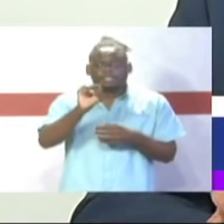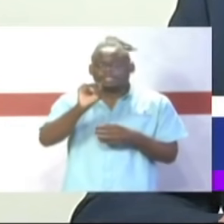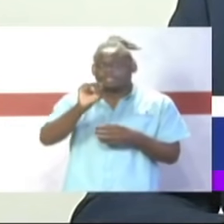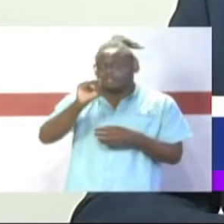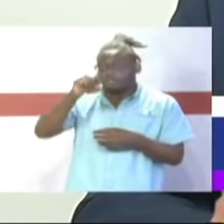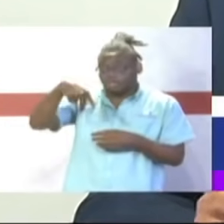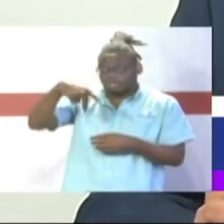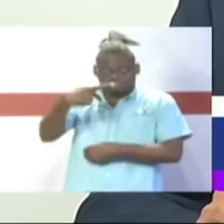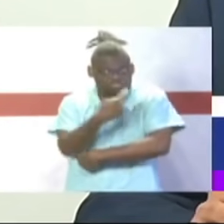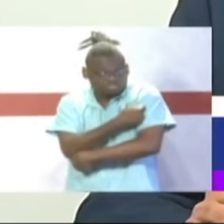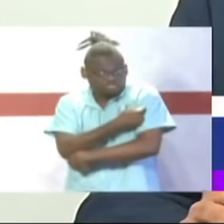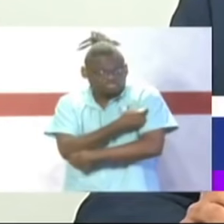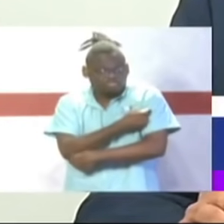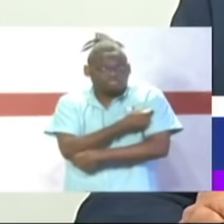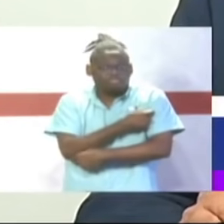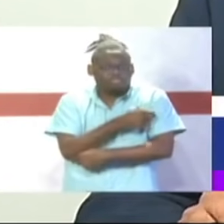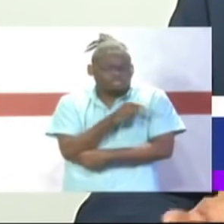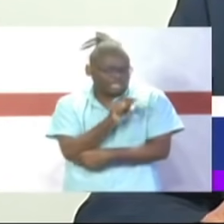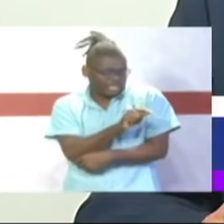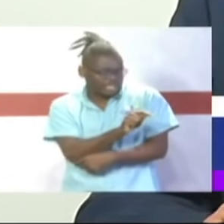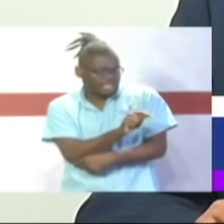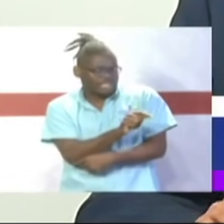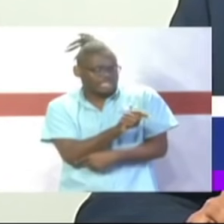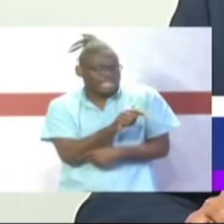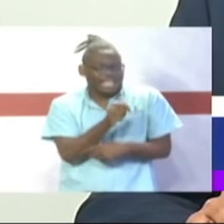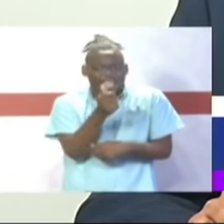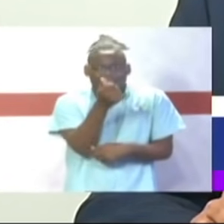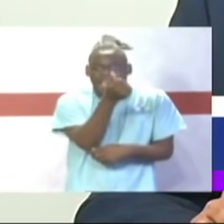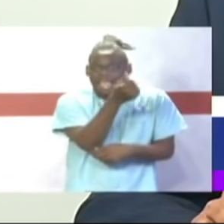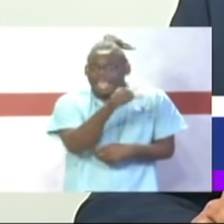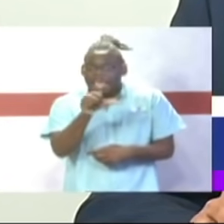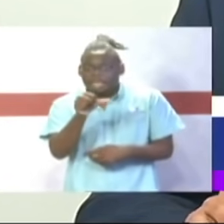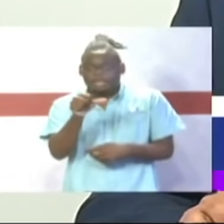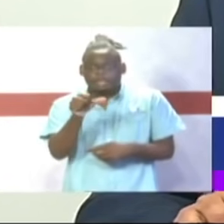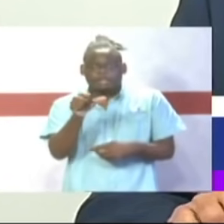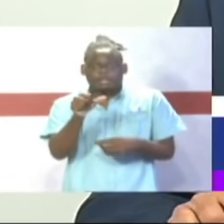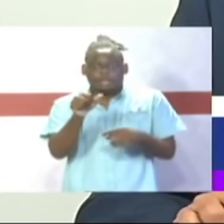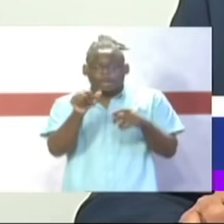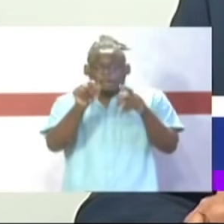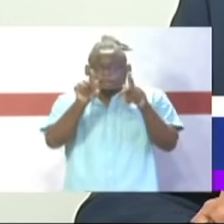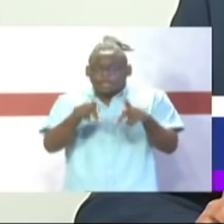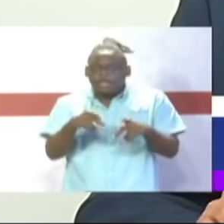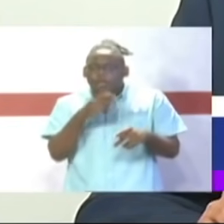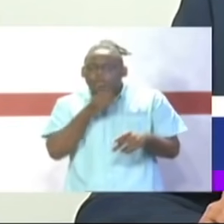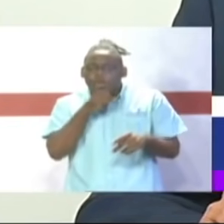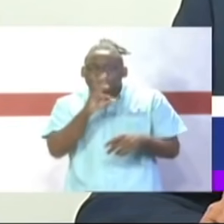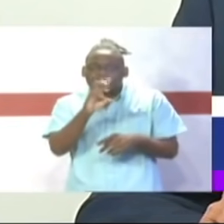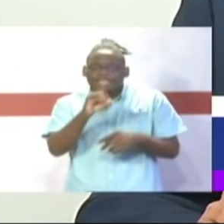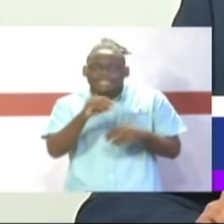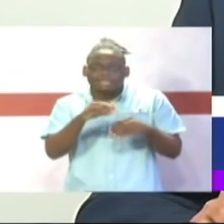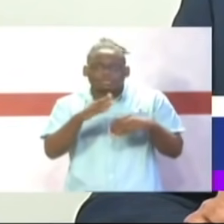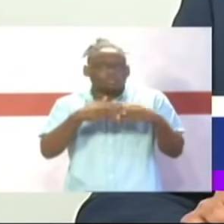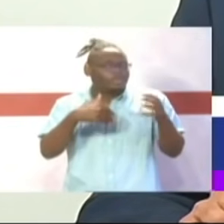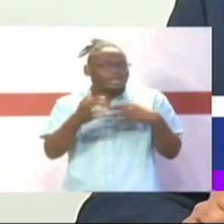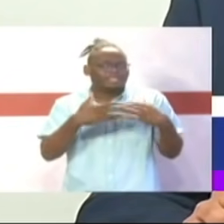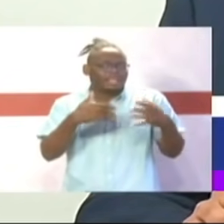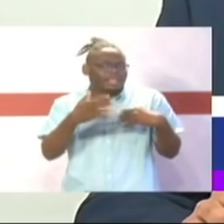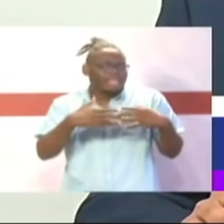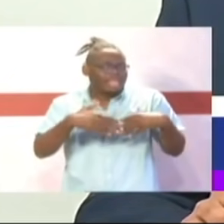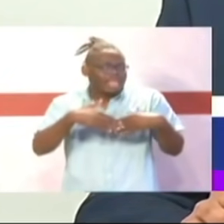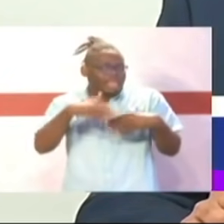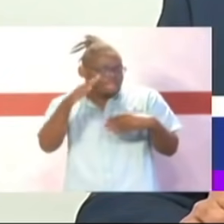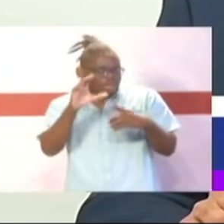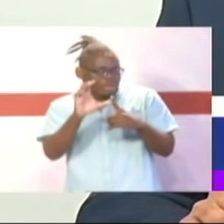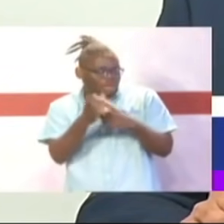For Sinopharm, it is anybody 60 and over, regardless of your health status, and